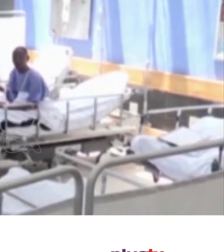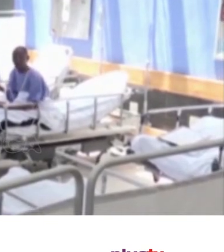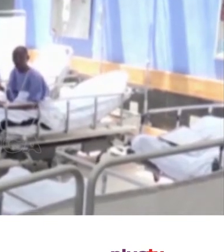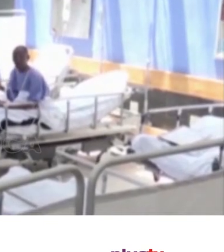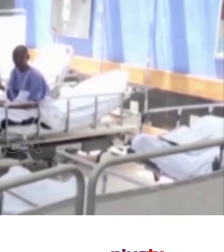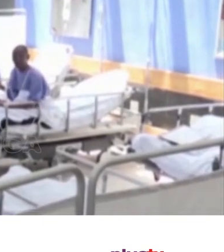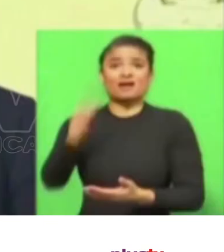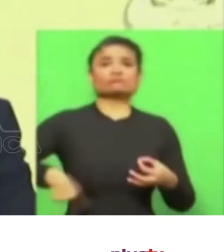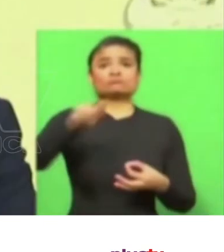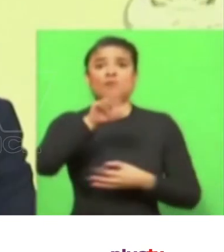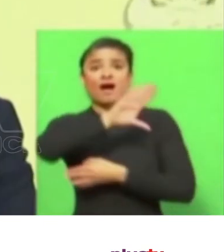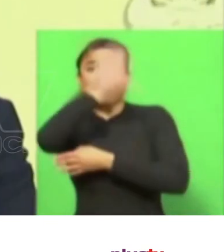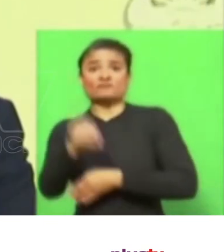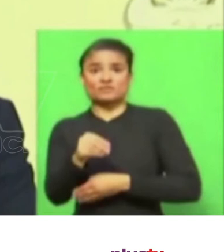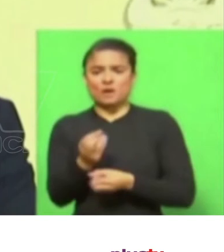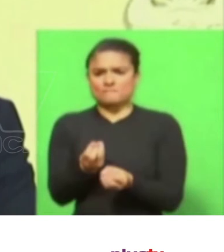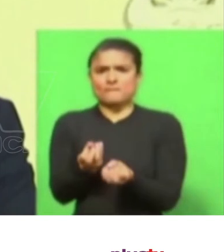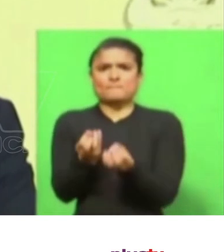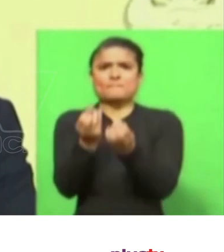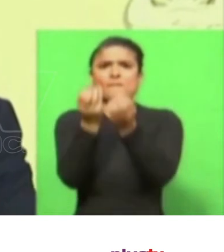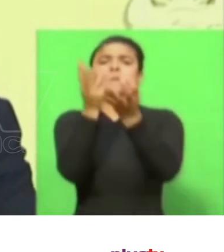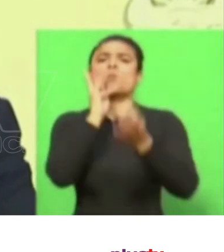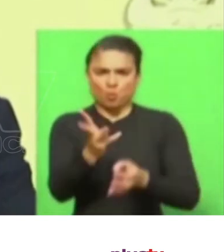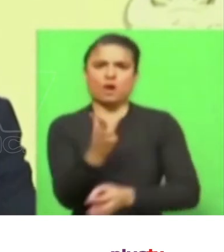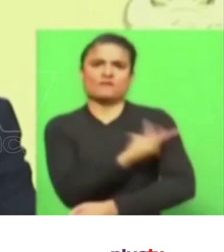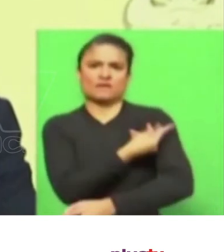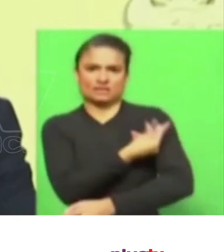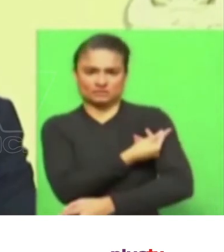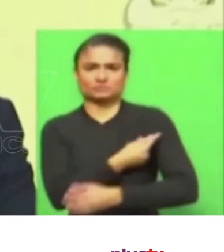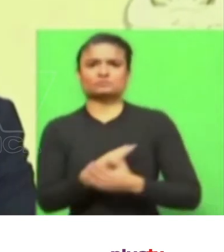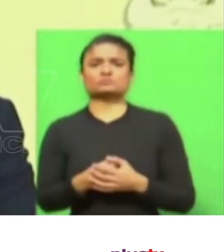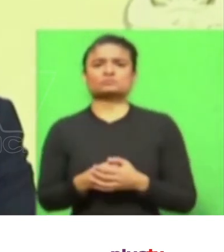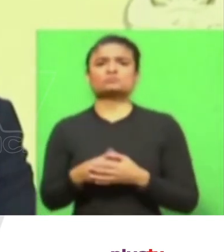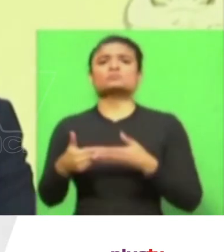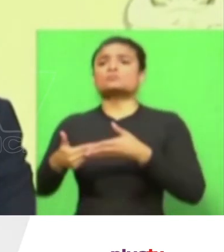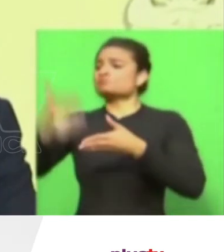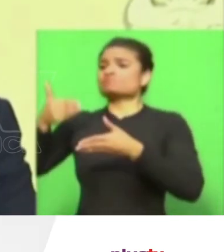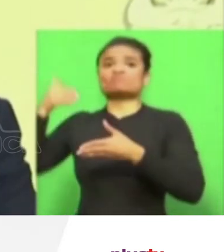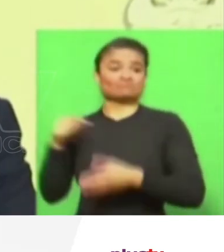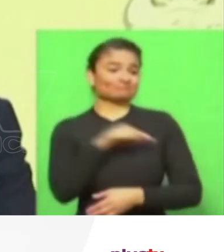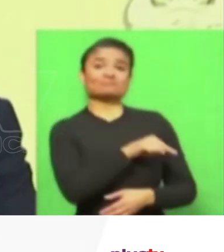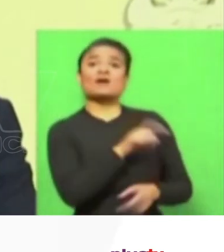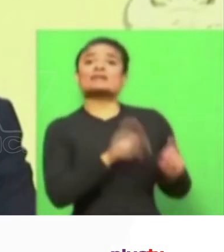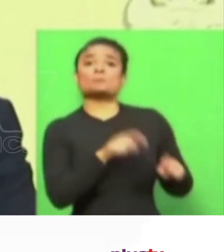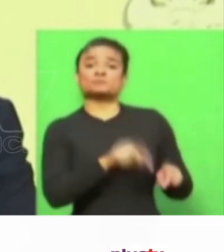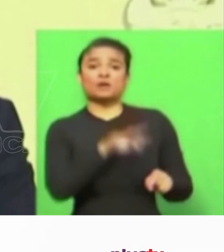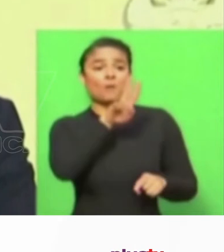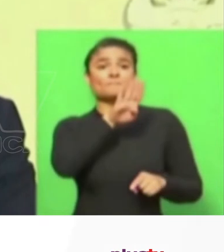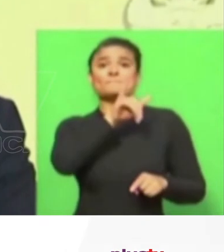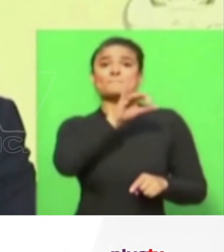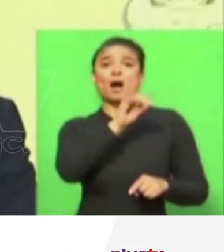days ago, BioVac Institute in Cape Town was appointed to manufacture the Pfizer